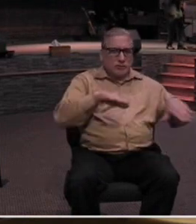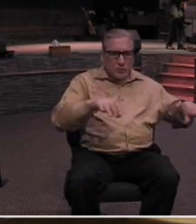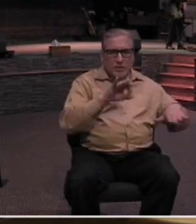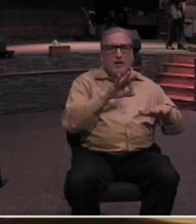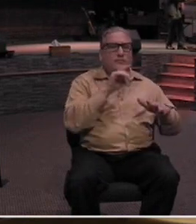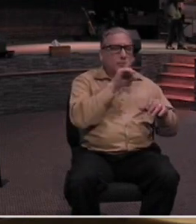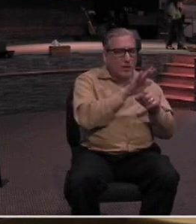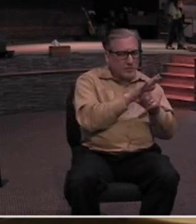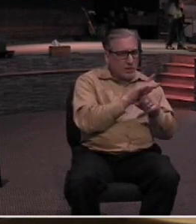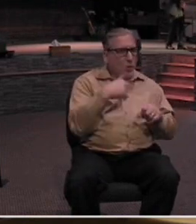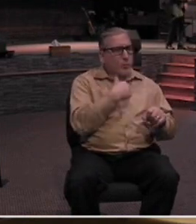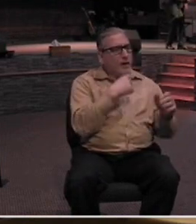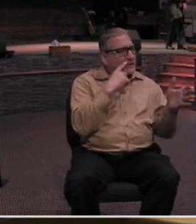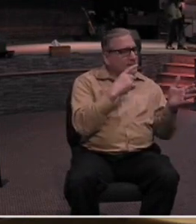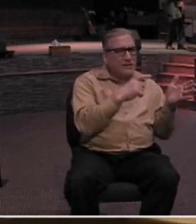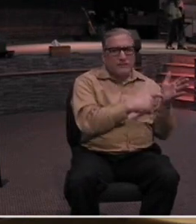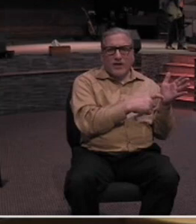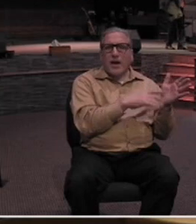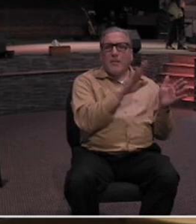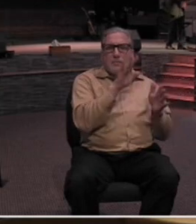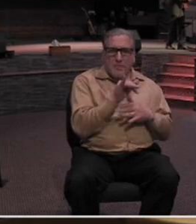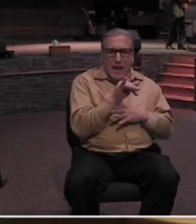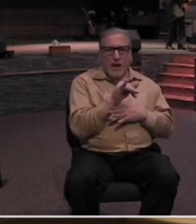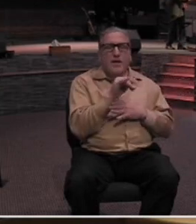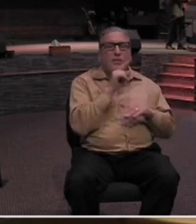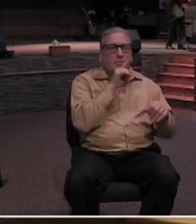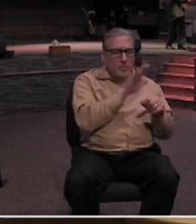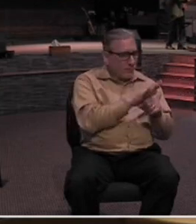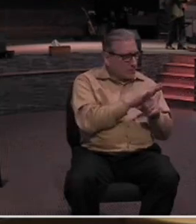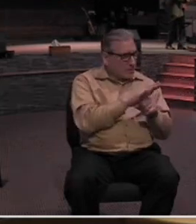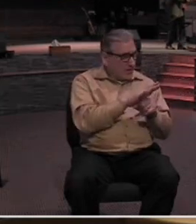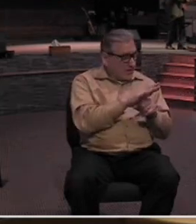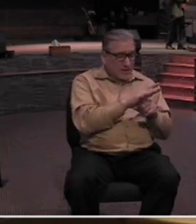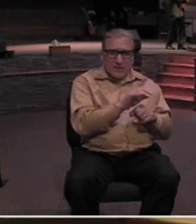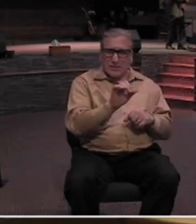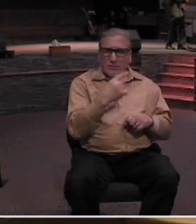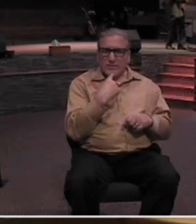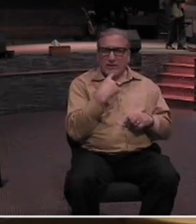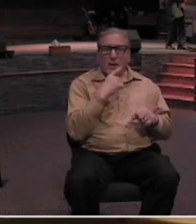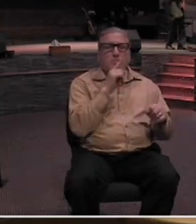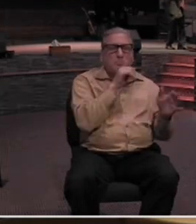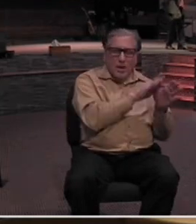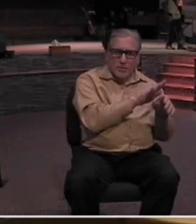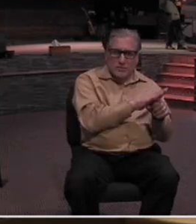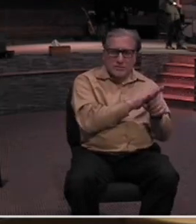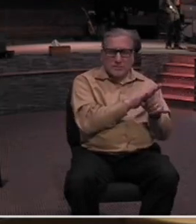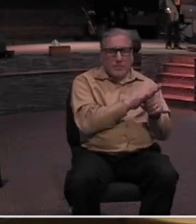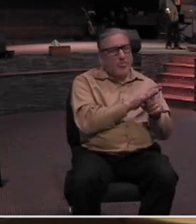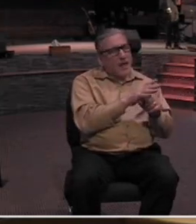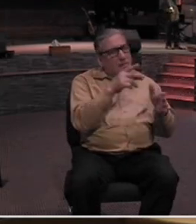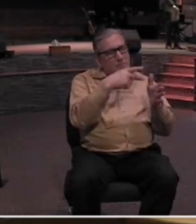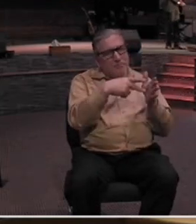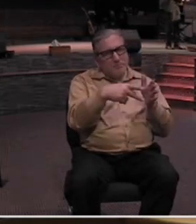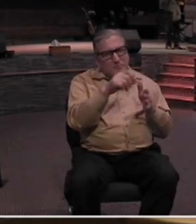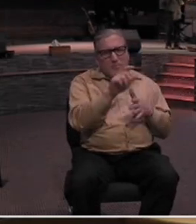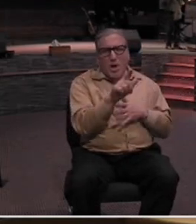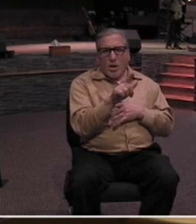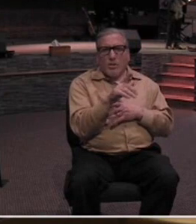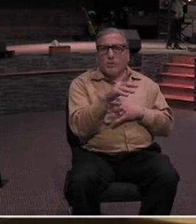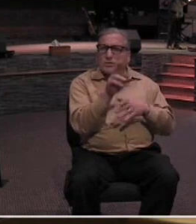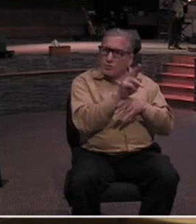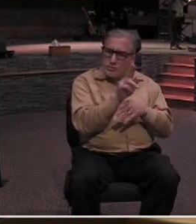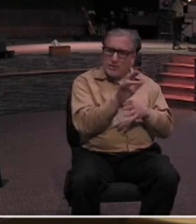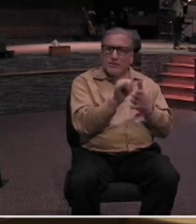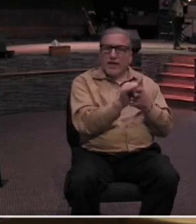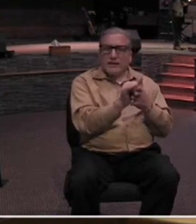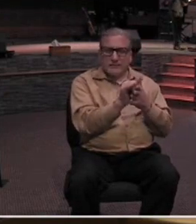are identified by the promise. Can somebody say the promise? Paul was using an analogy, an allegory,